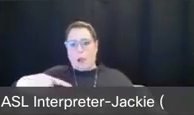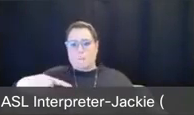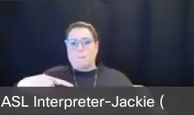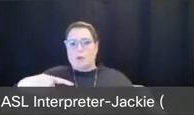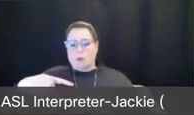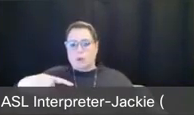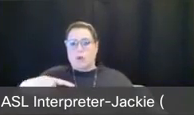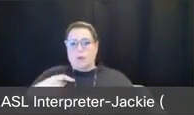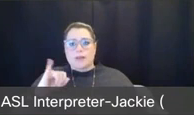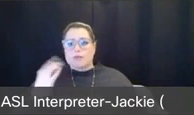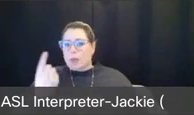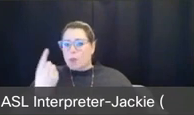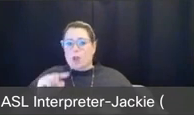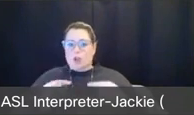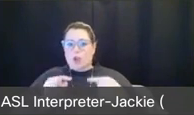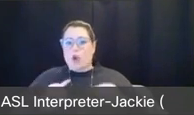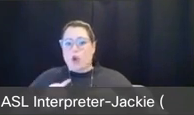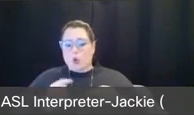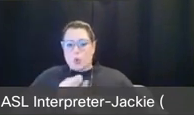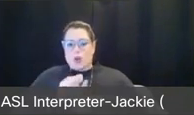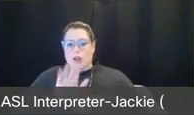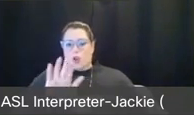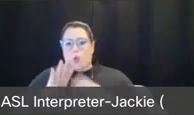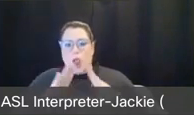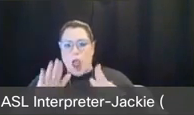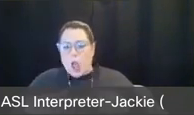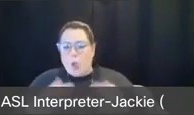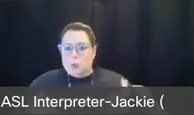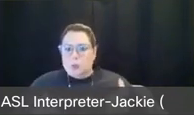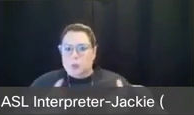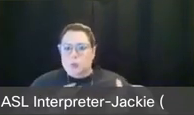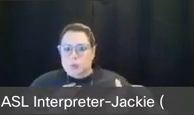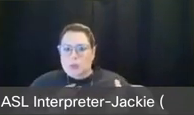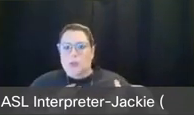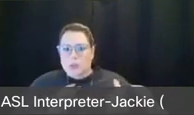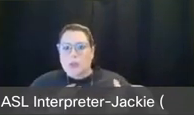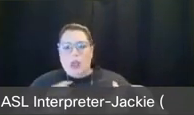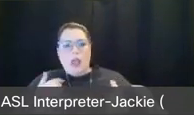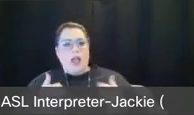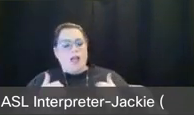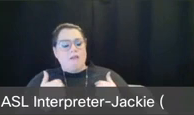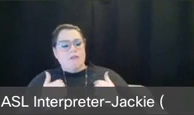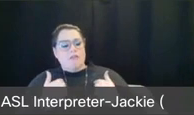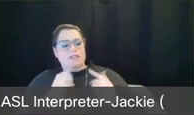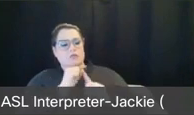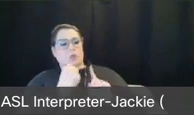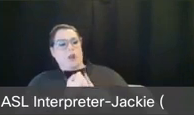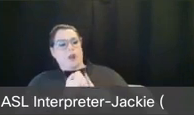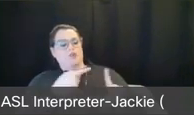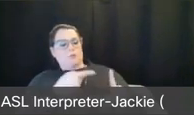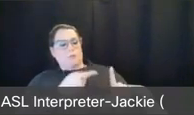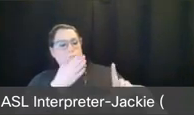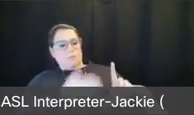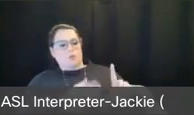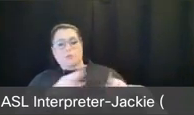had a case where this person provided a certificate that showed that he